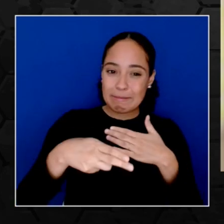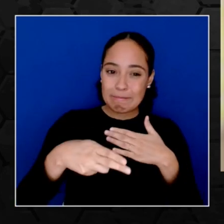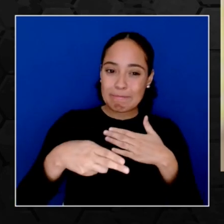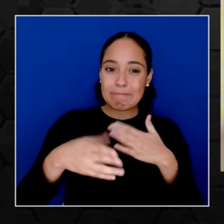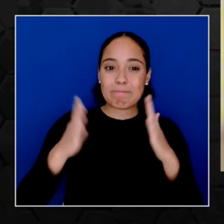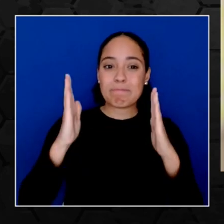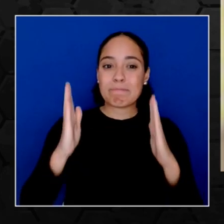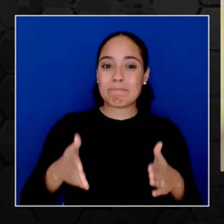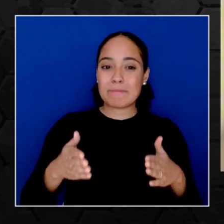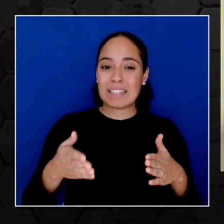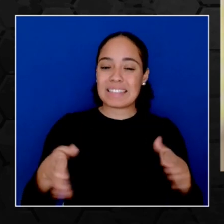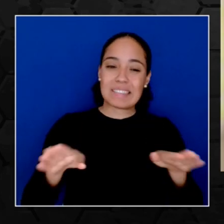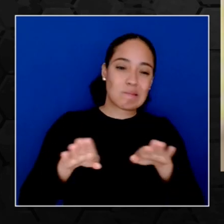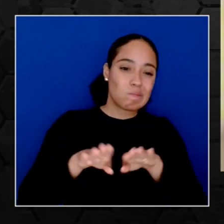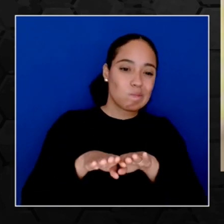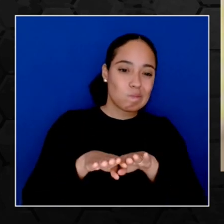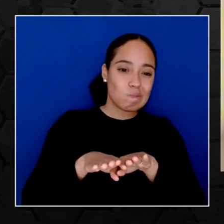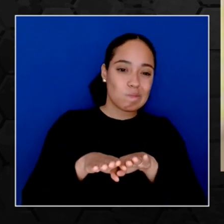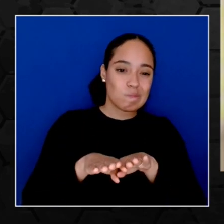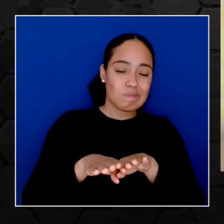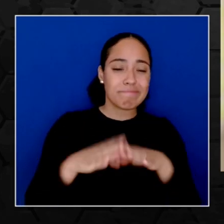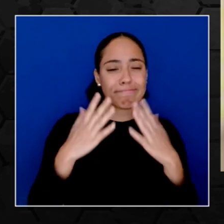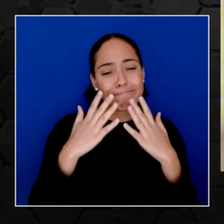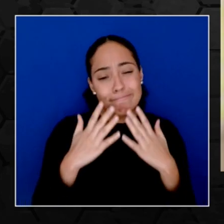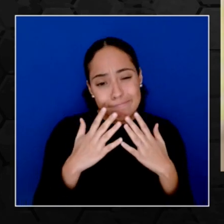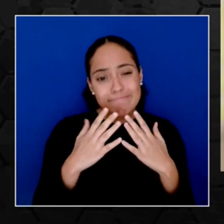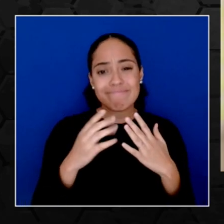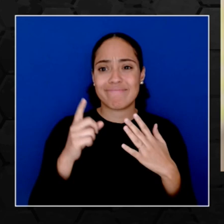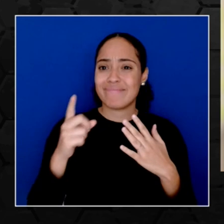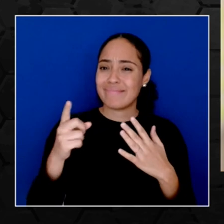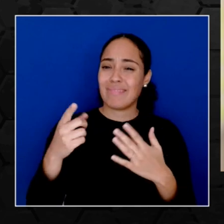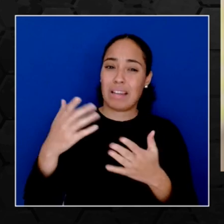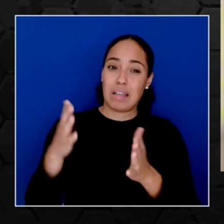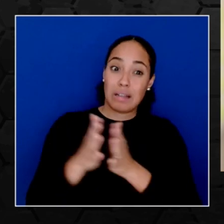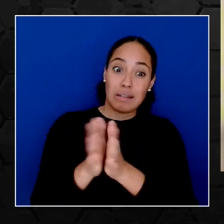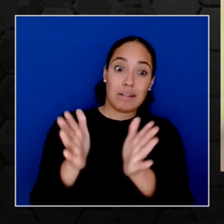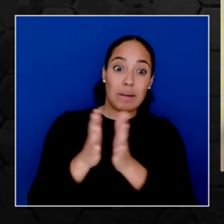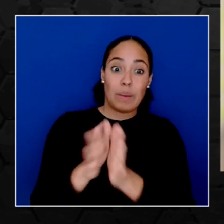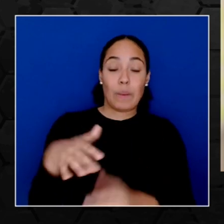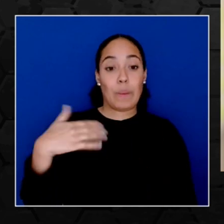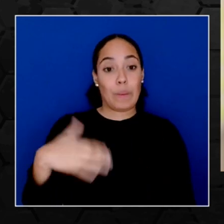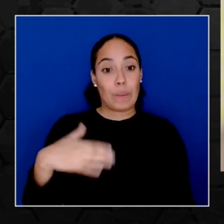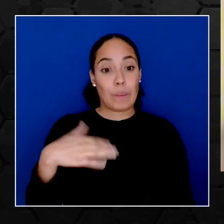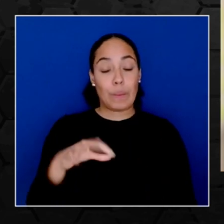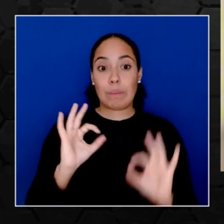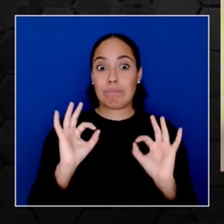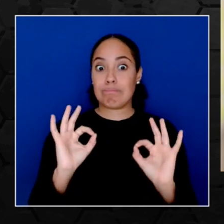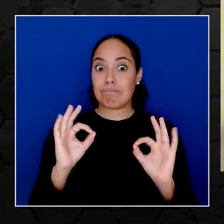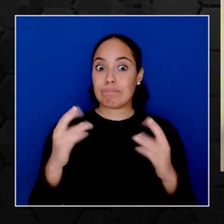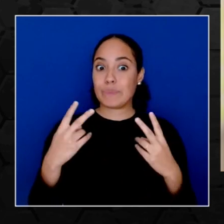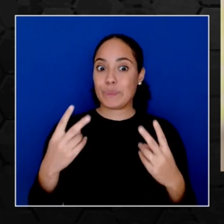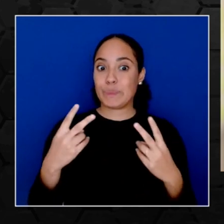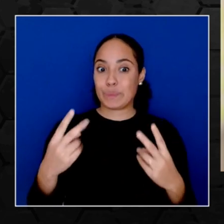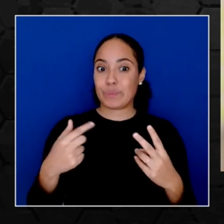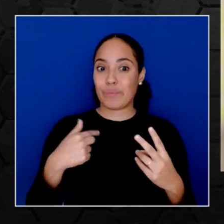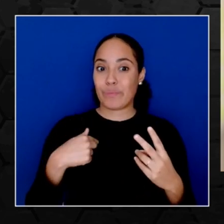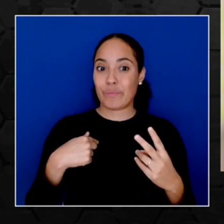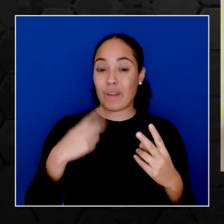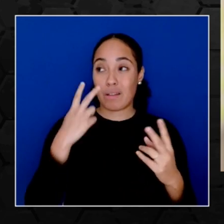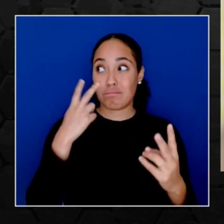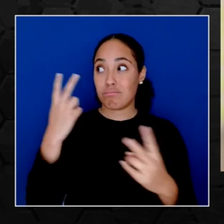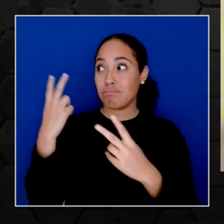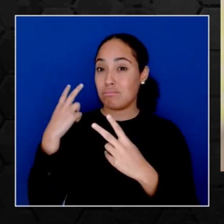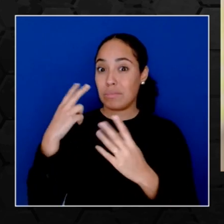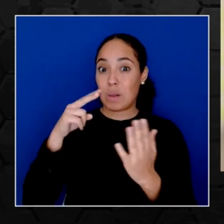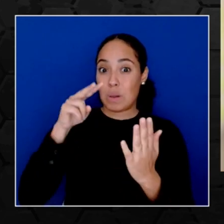sad because this is such a fascinating space. As I was in the back end, I remember reading an article, like literally, I know I read